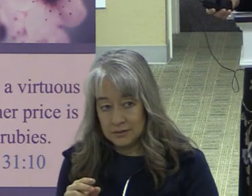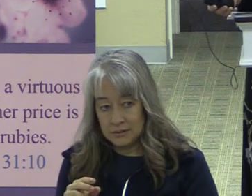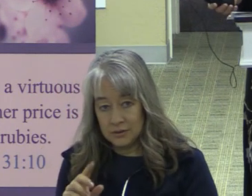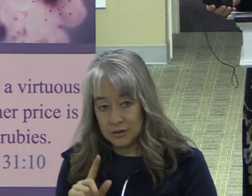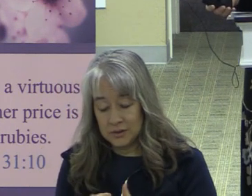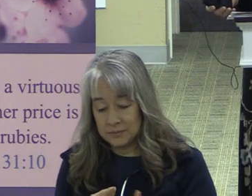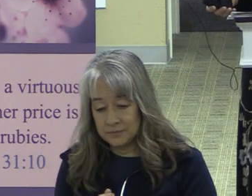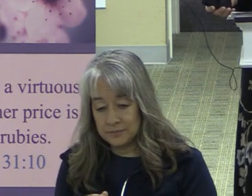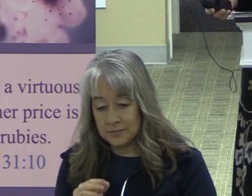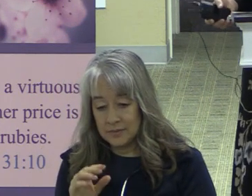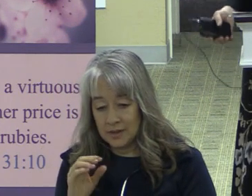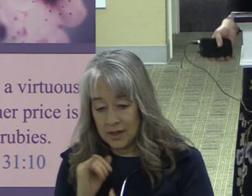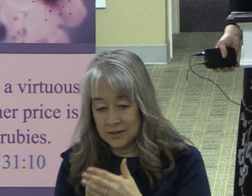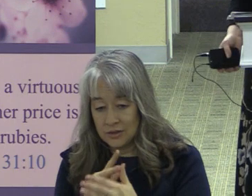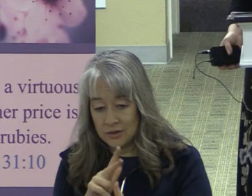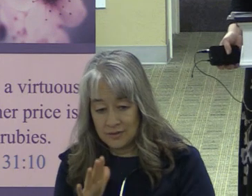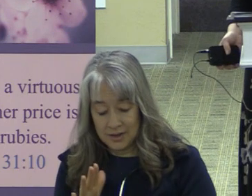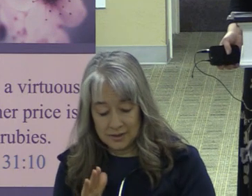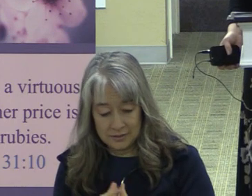turning there. Isaiah